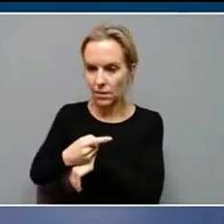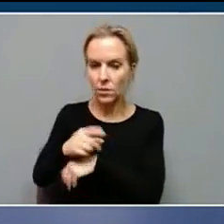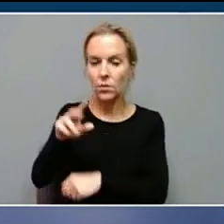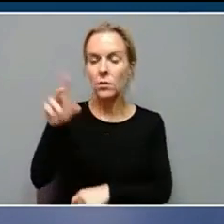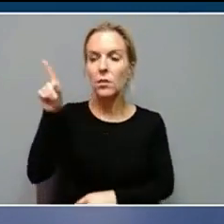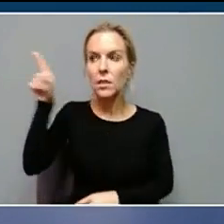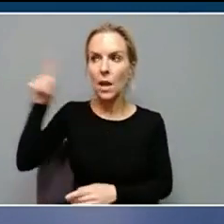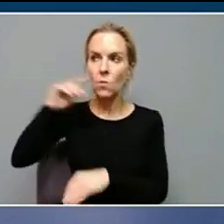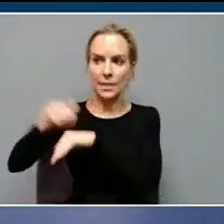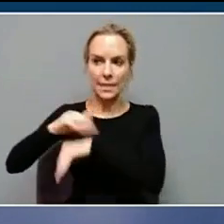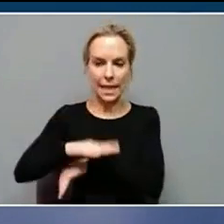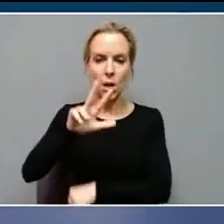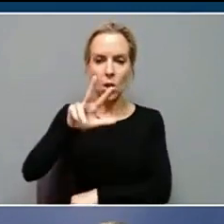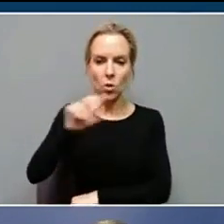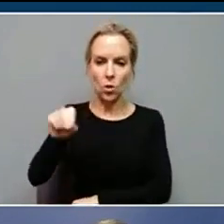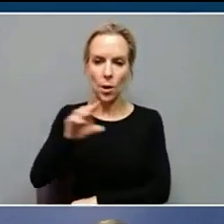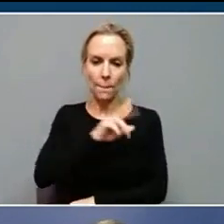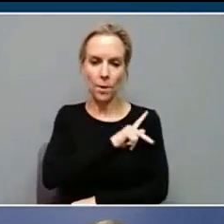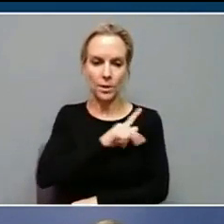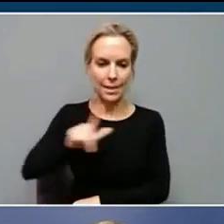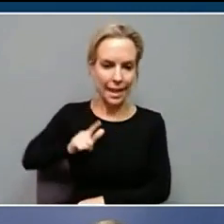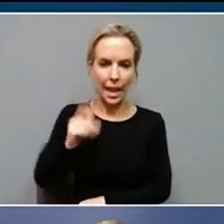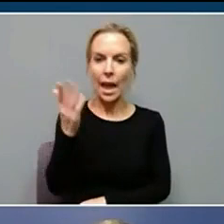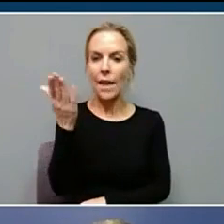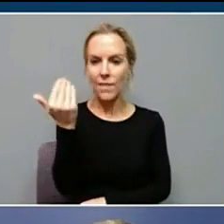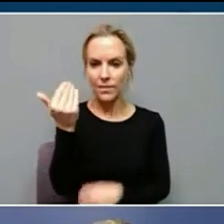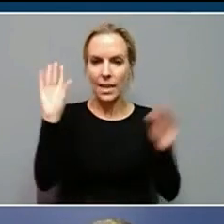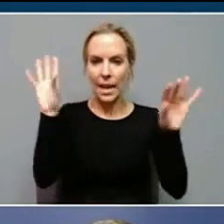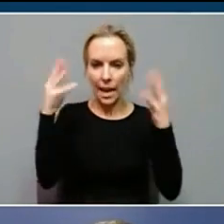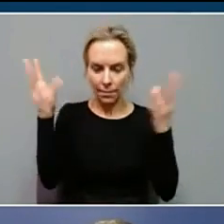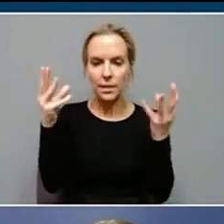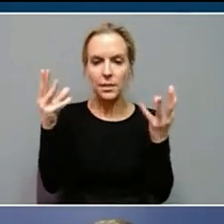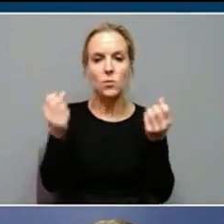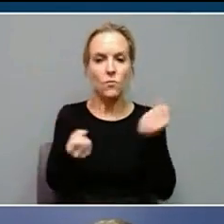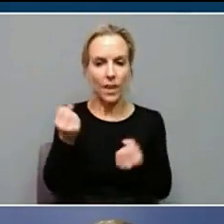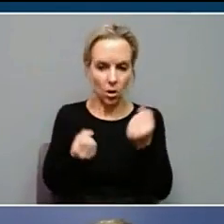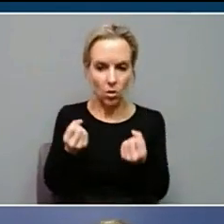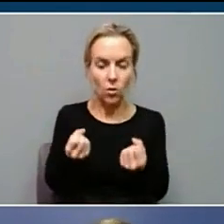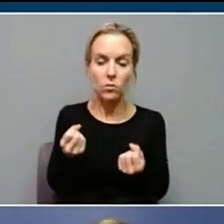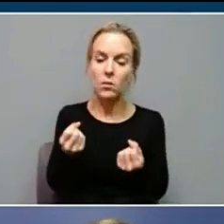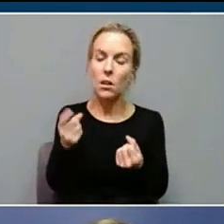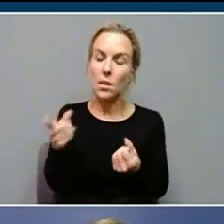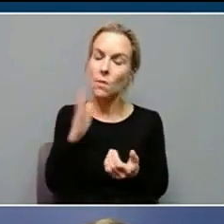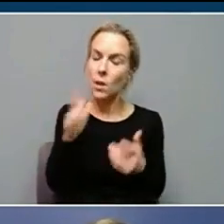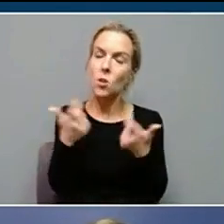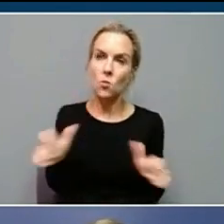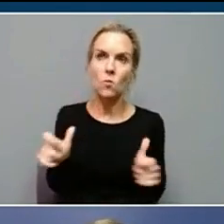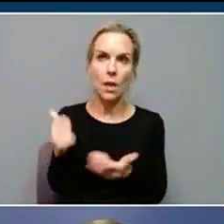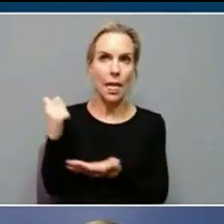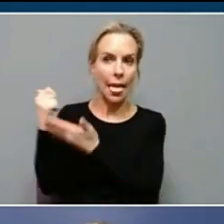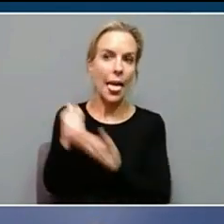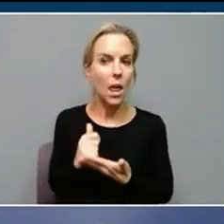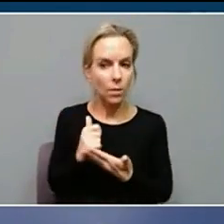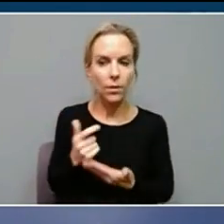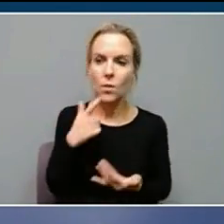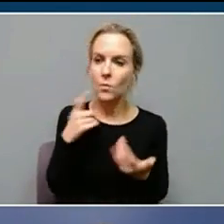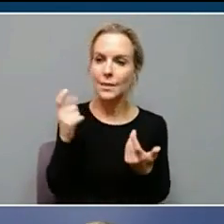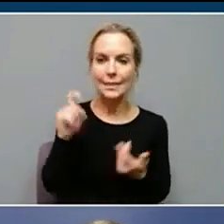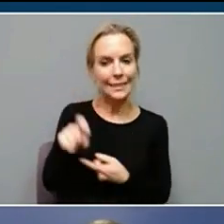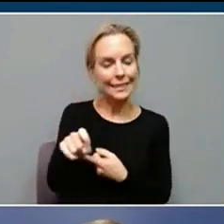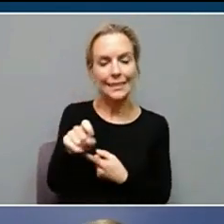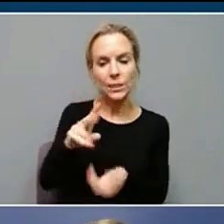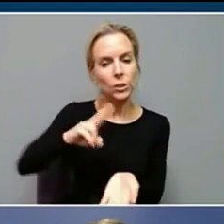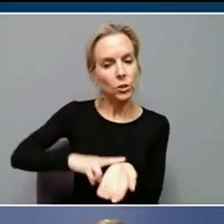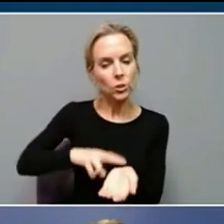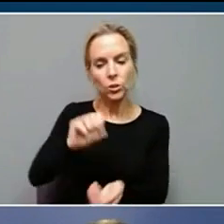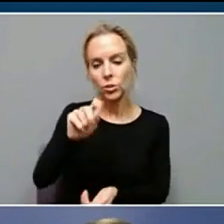with 15 ambulance vehicles. That is going to be a big help. We still need those nurse strike teams.